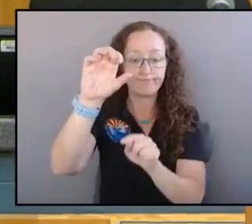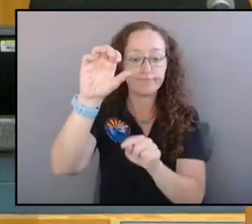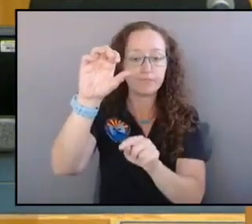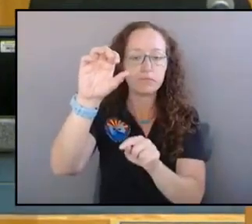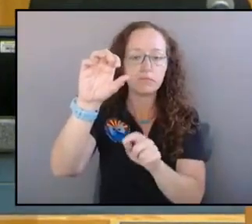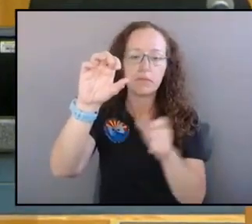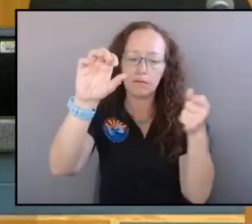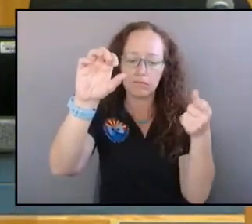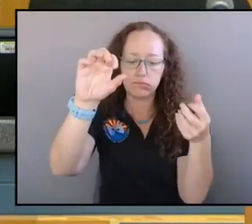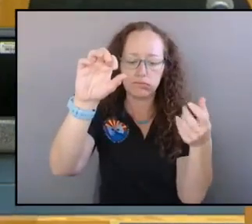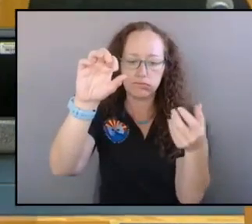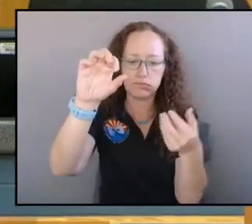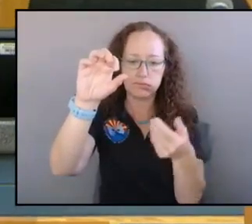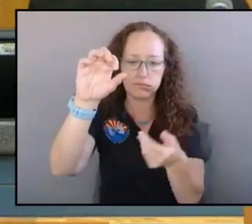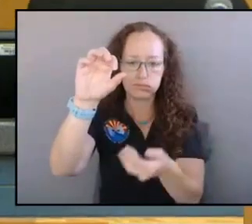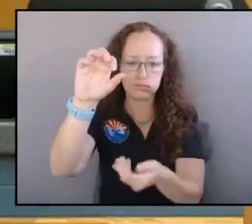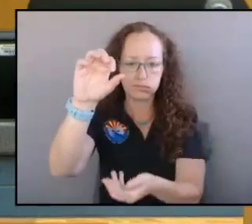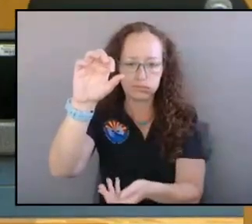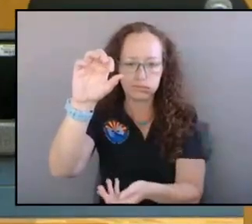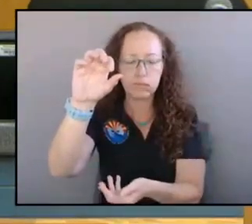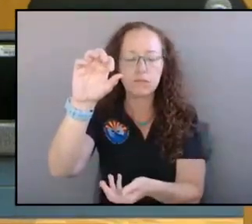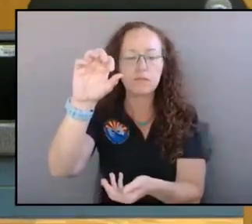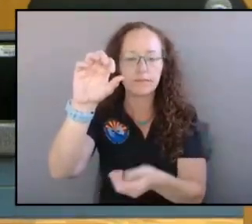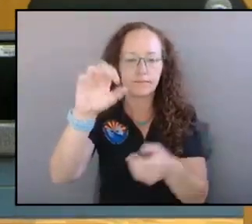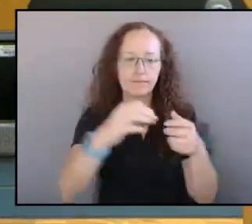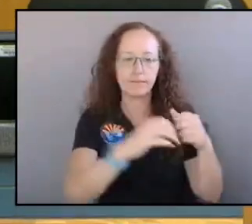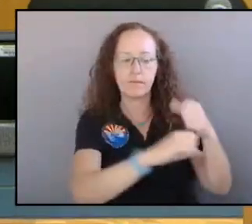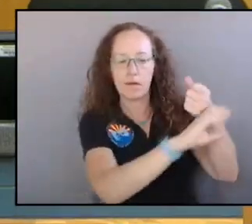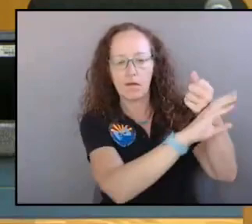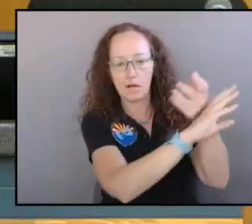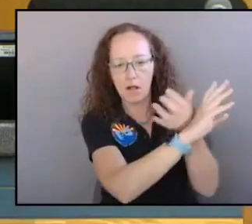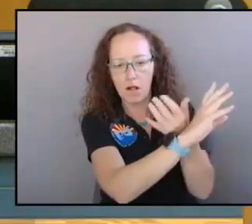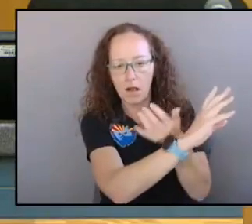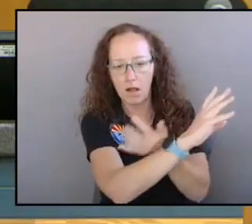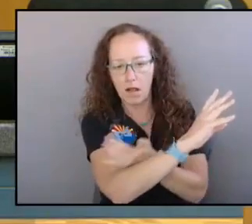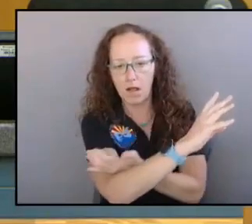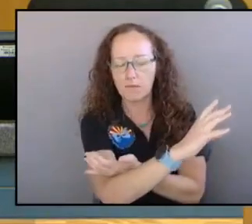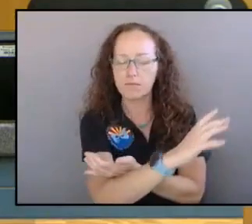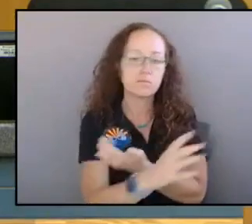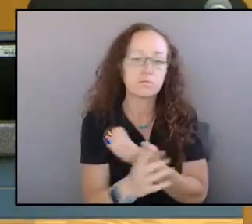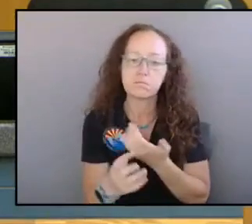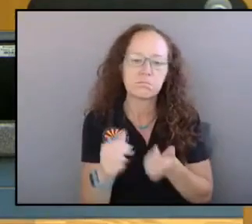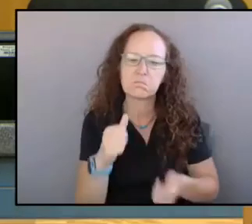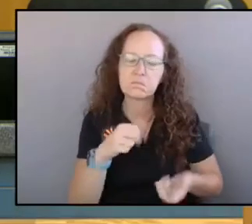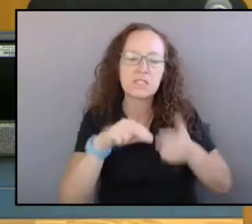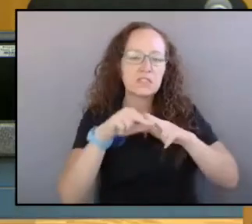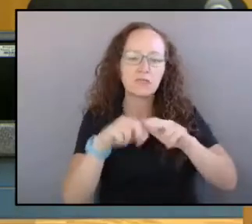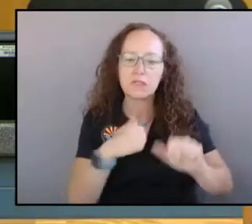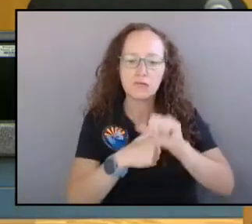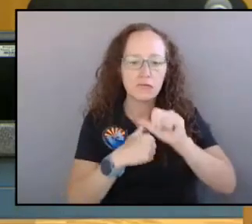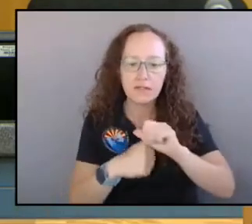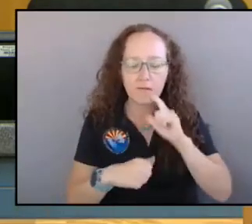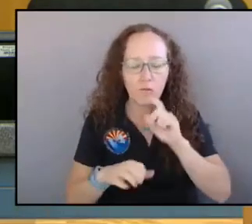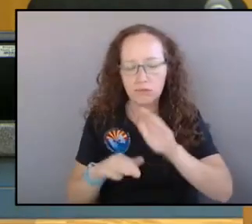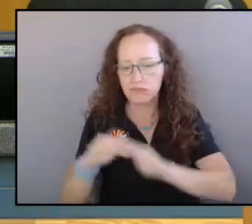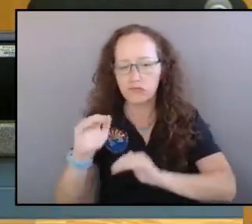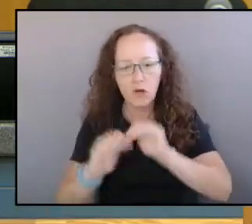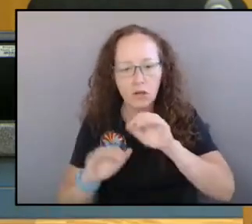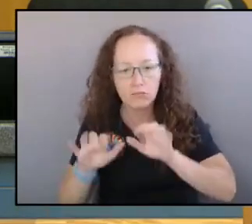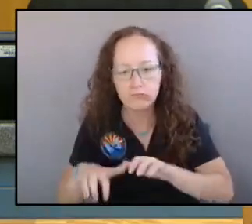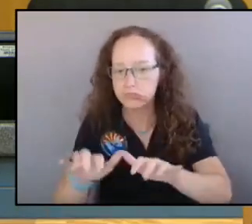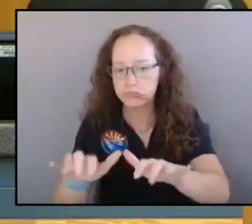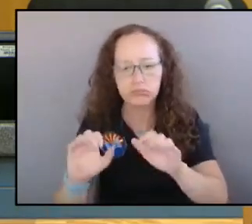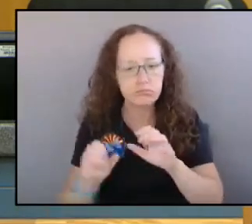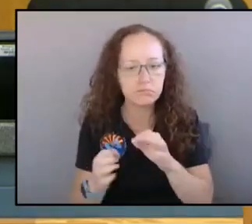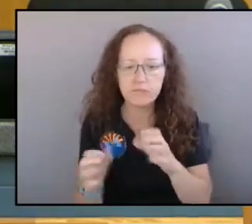here. Not really a factor as far as increasing the risk or the threat to any of the structures or the values in that area. But